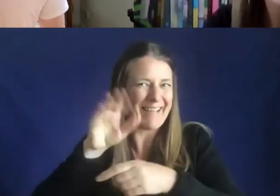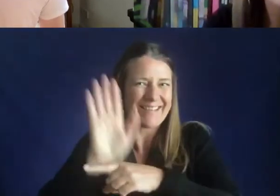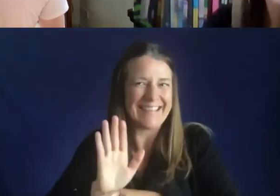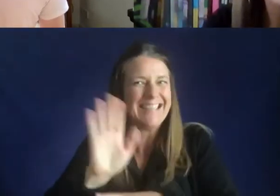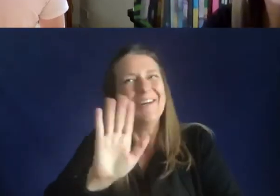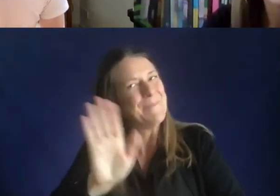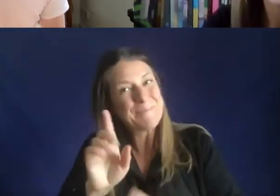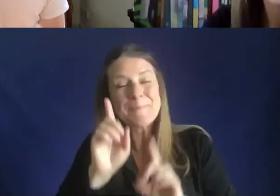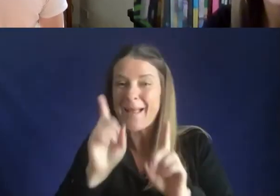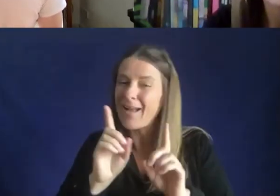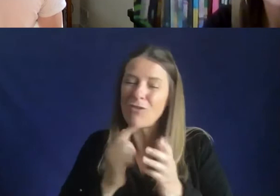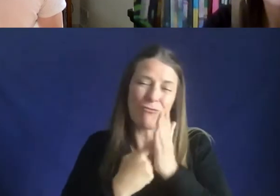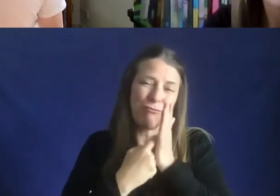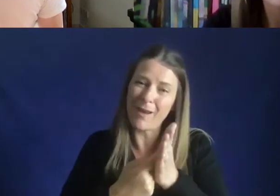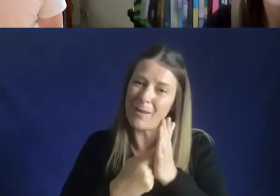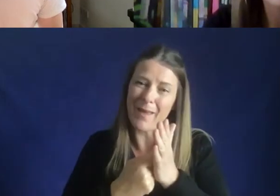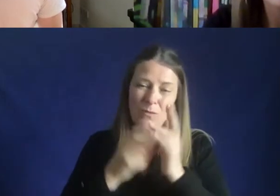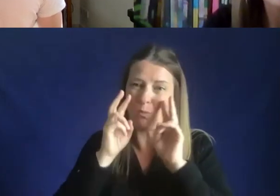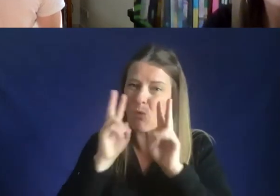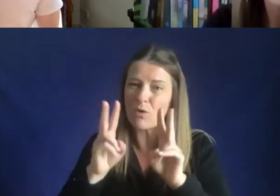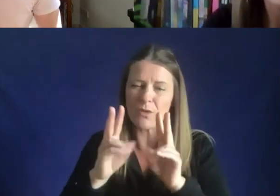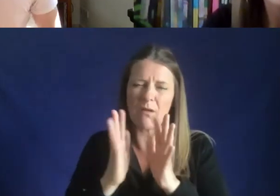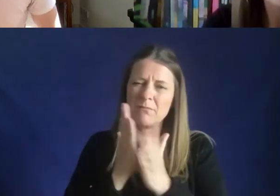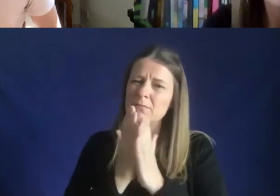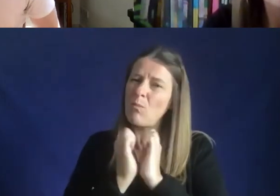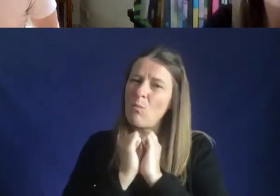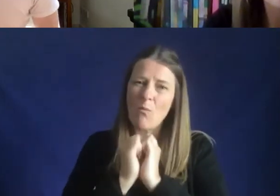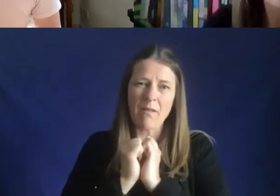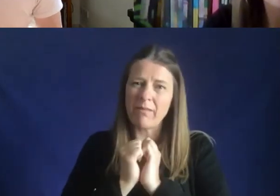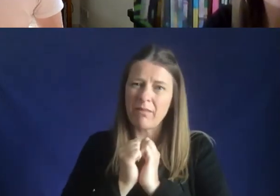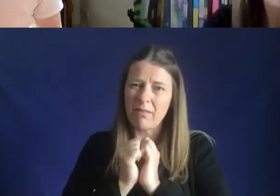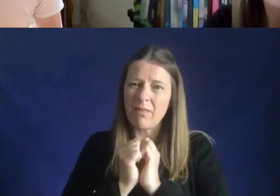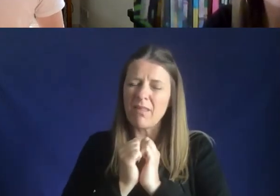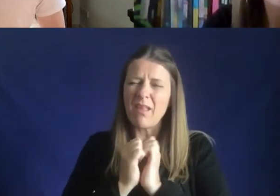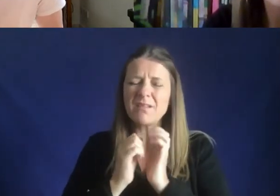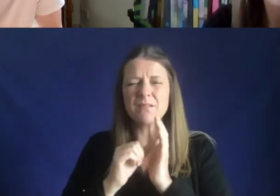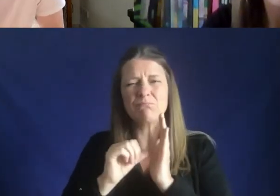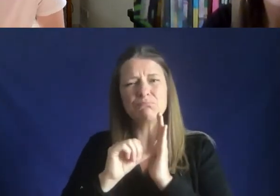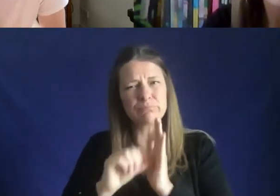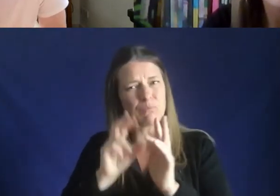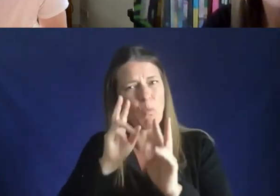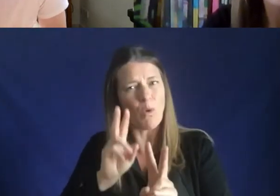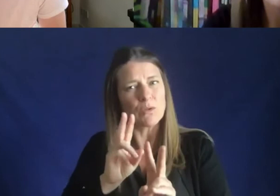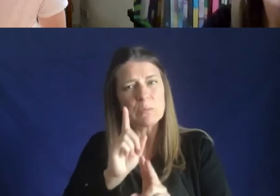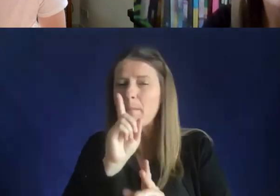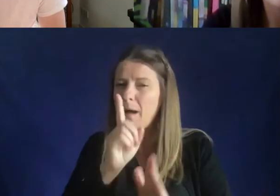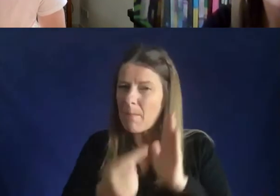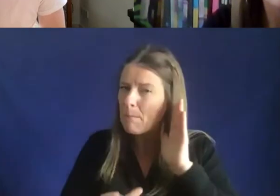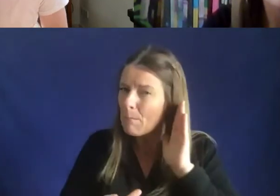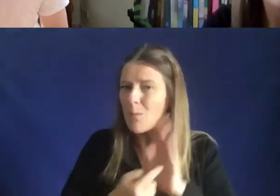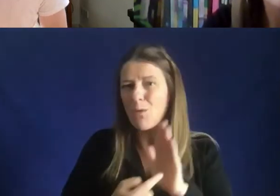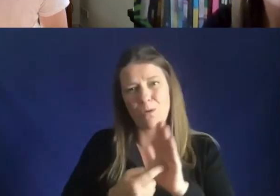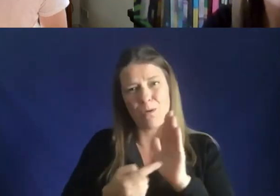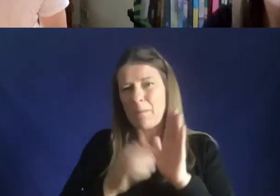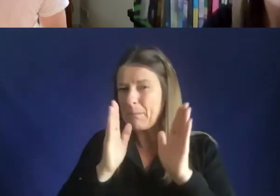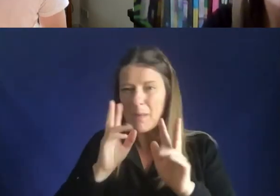It's, like I say, it's quite heavy, but it's essential, and it's just so